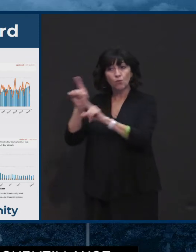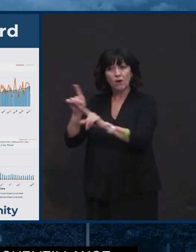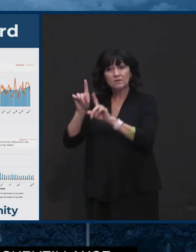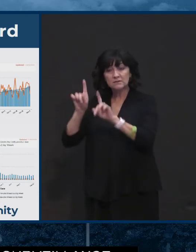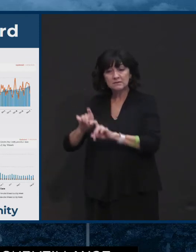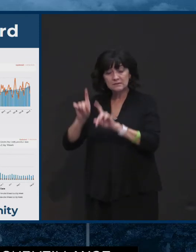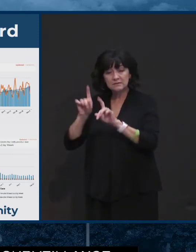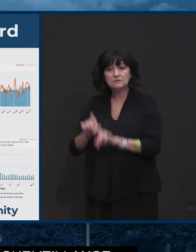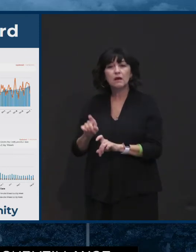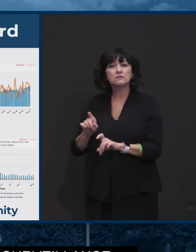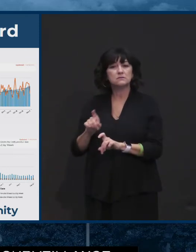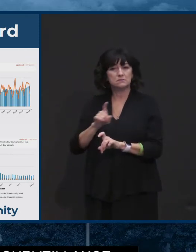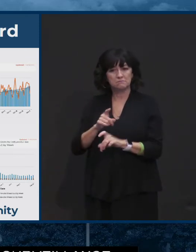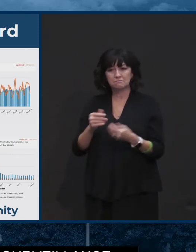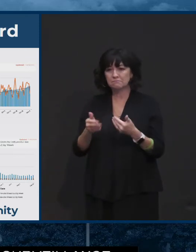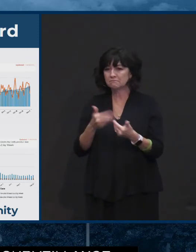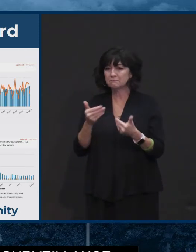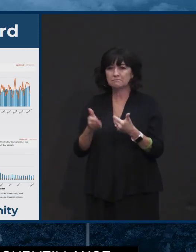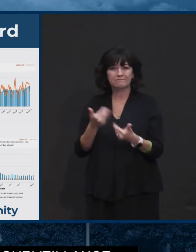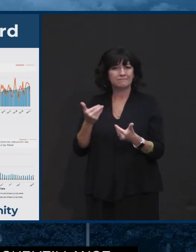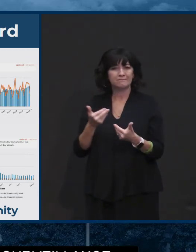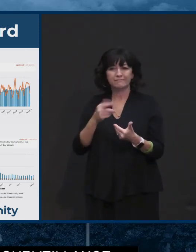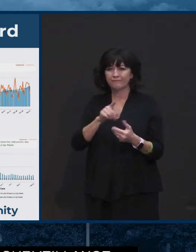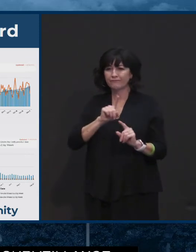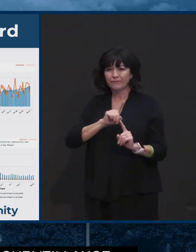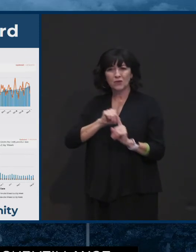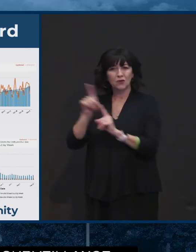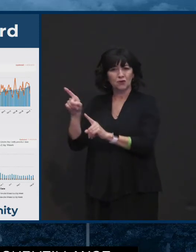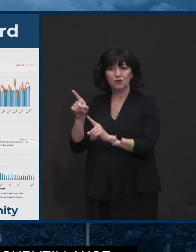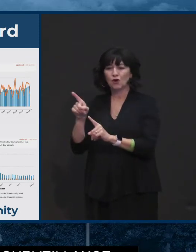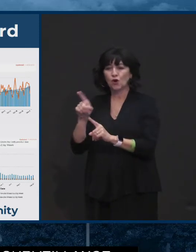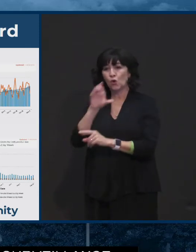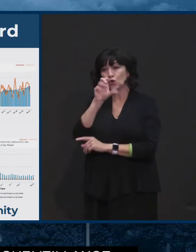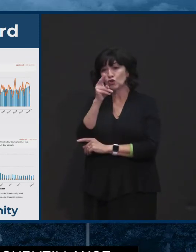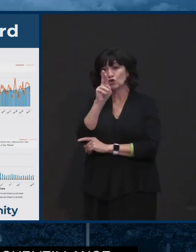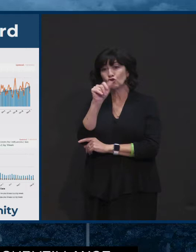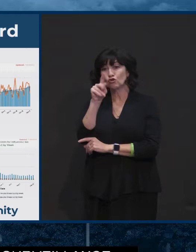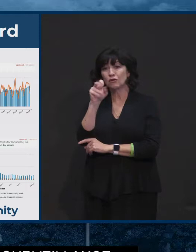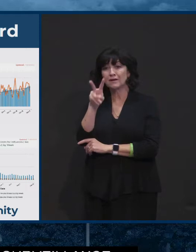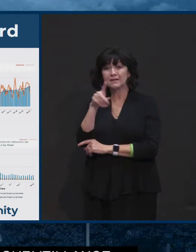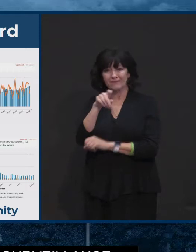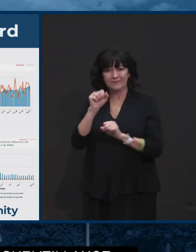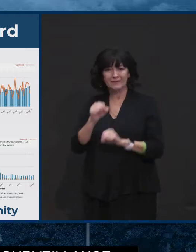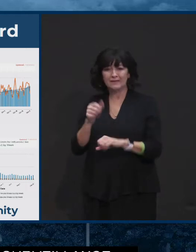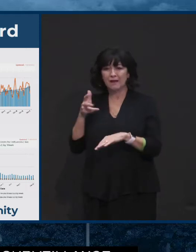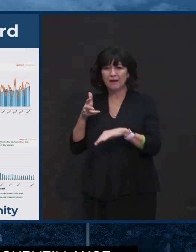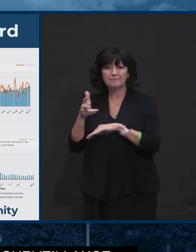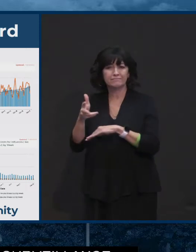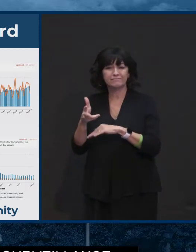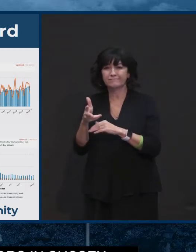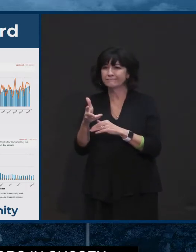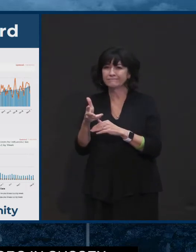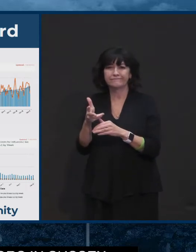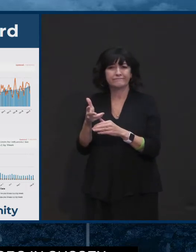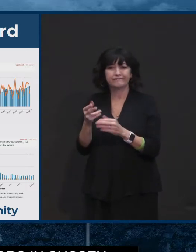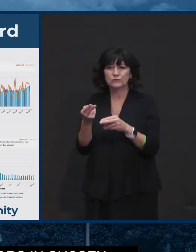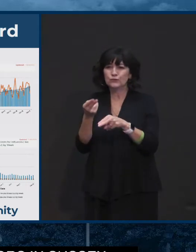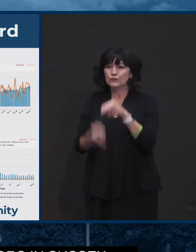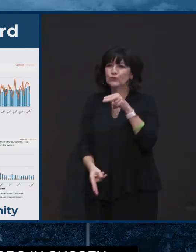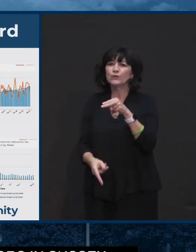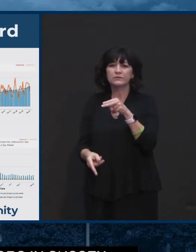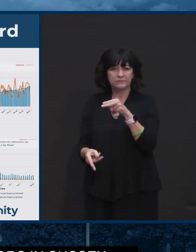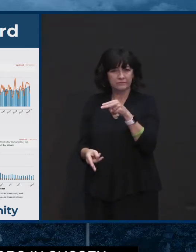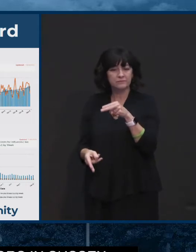out and visit one of our testing sites. Really easy to do, particularly the curative ones, the drive-up sites. Doesn't take very long at all, and you get your